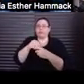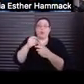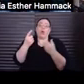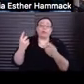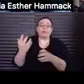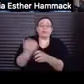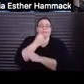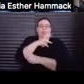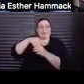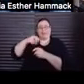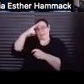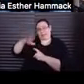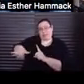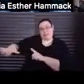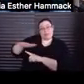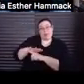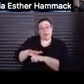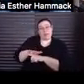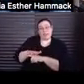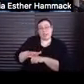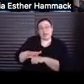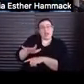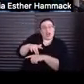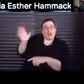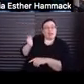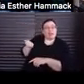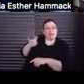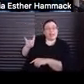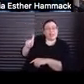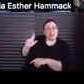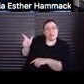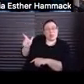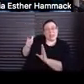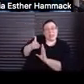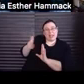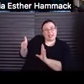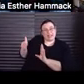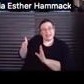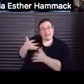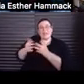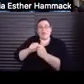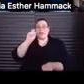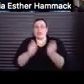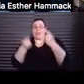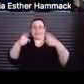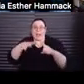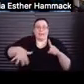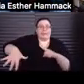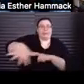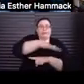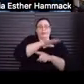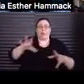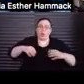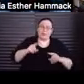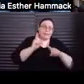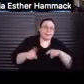Mexican spaces as early as the 1820s, even amidst all of the frontier changes, and especially as independence